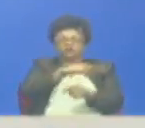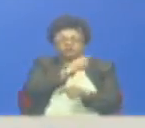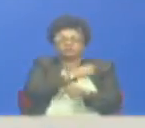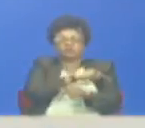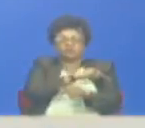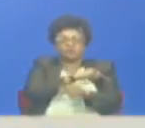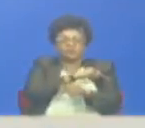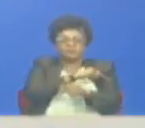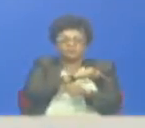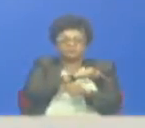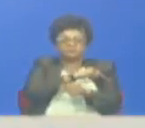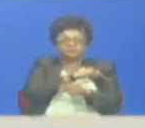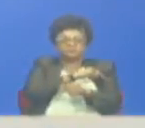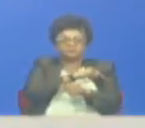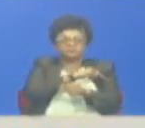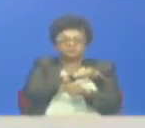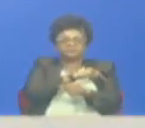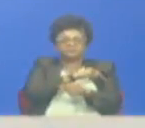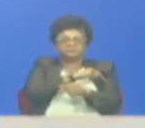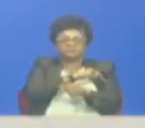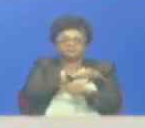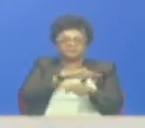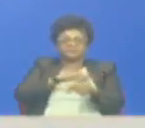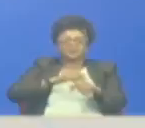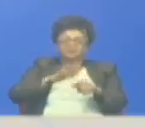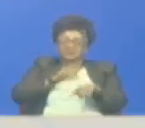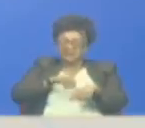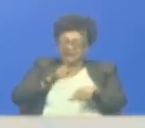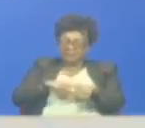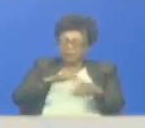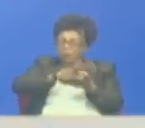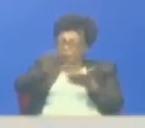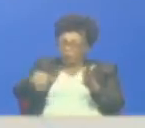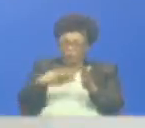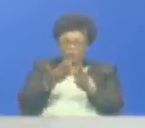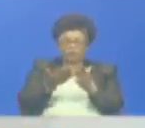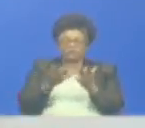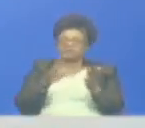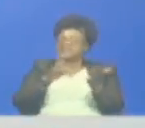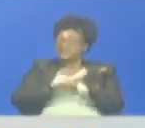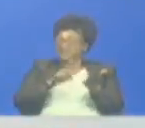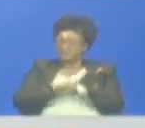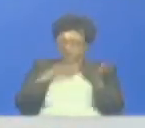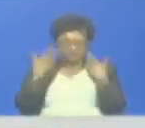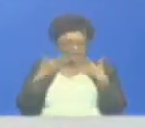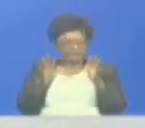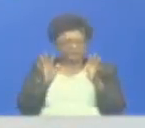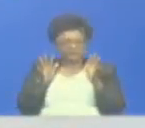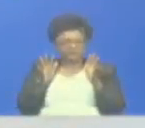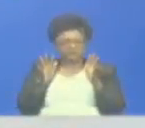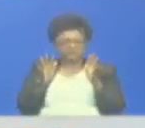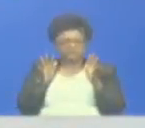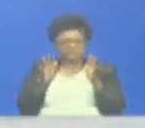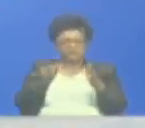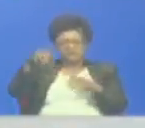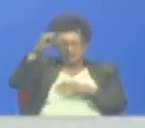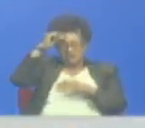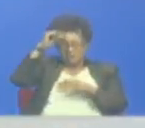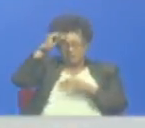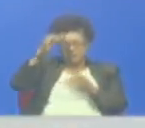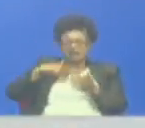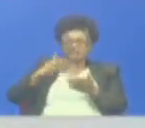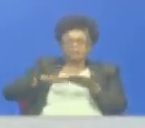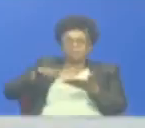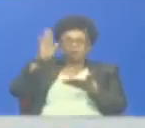once all the certification is in place. Meanwhile, the government has received more